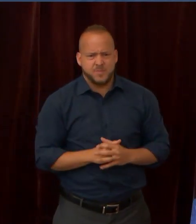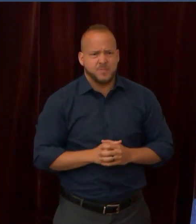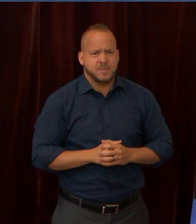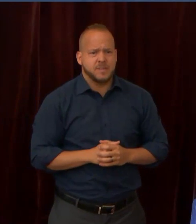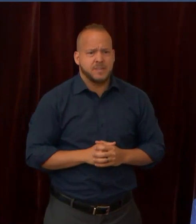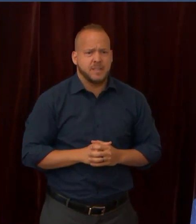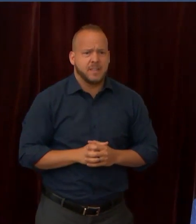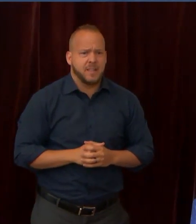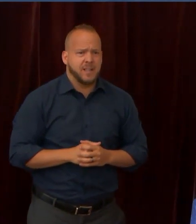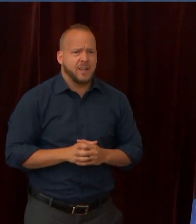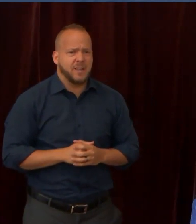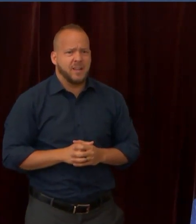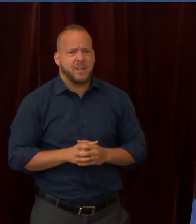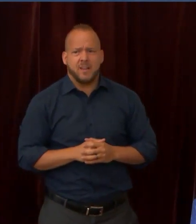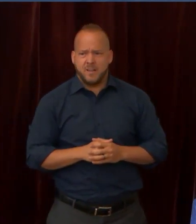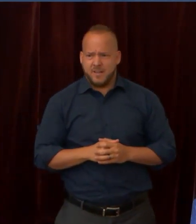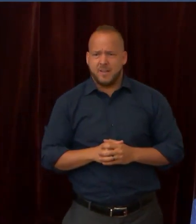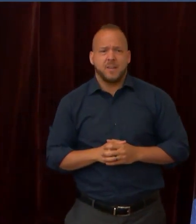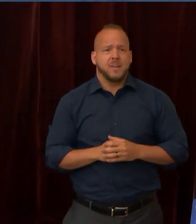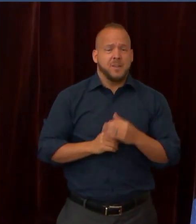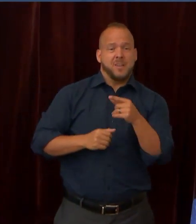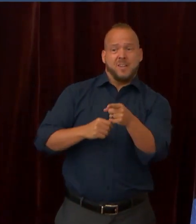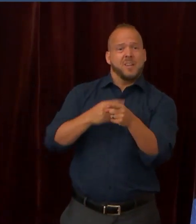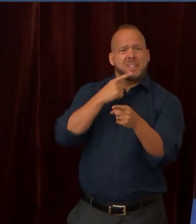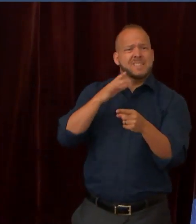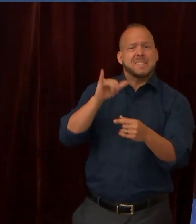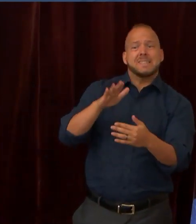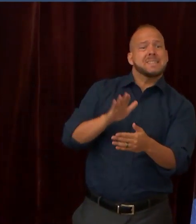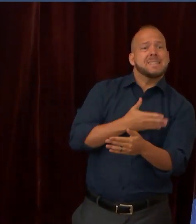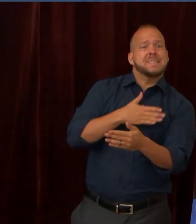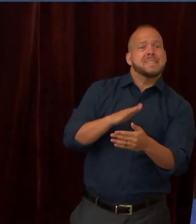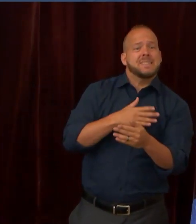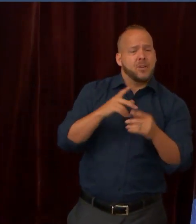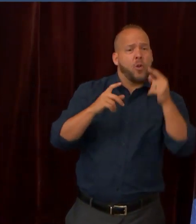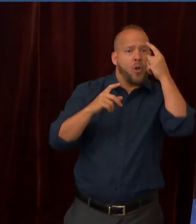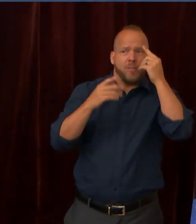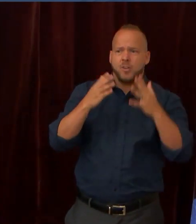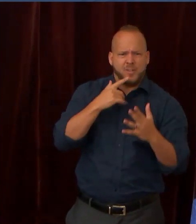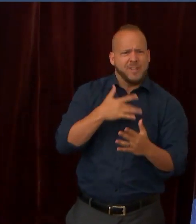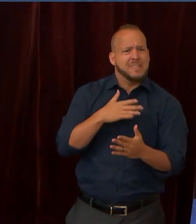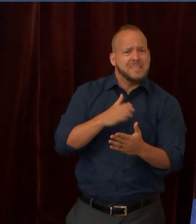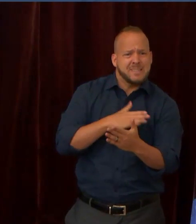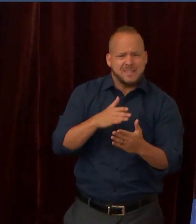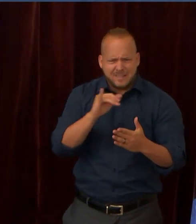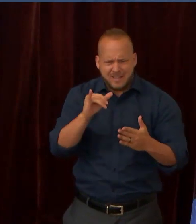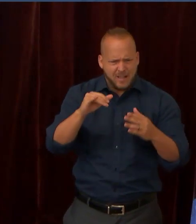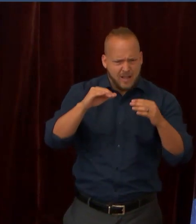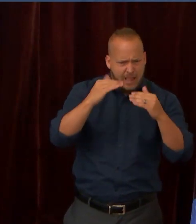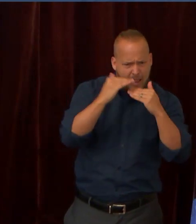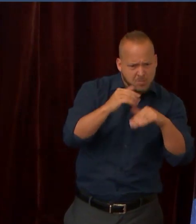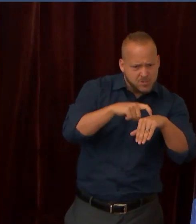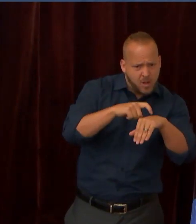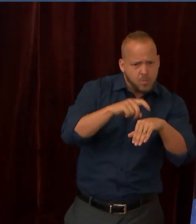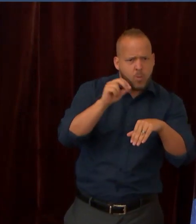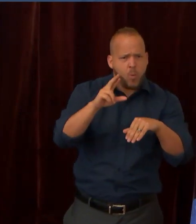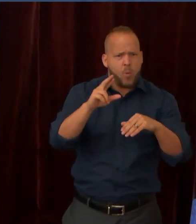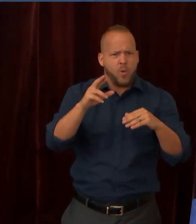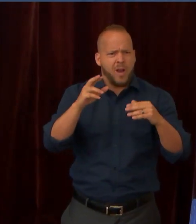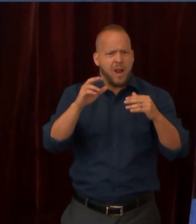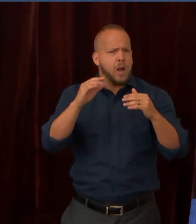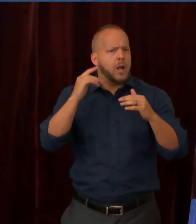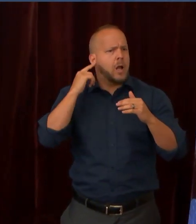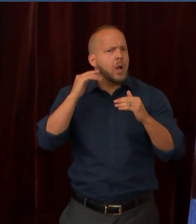unlike retail establishments where it's a little shorter period of time. So it is a little different environment. And we're